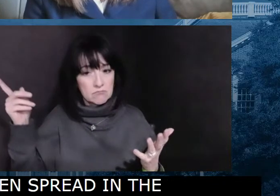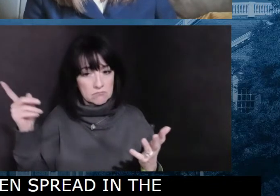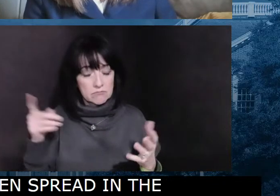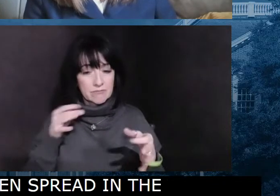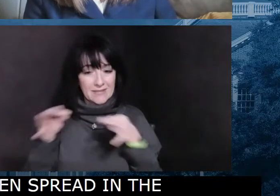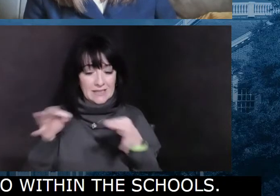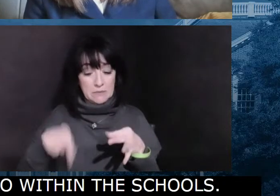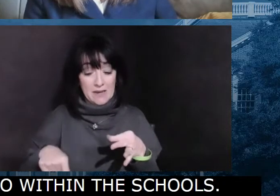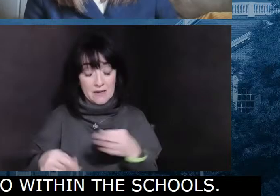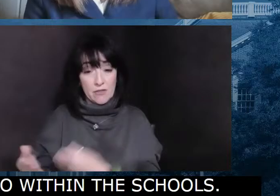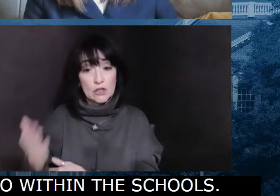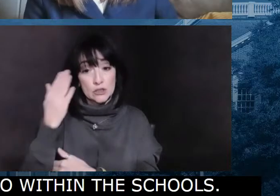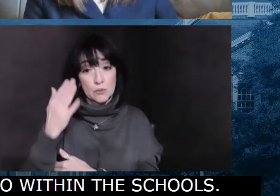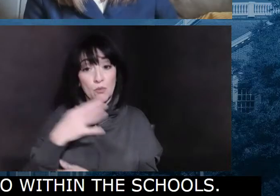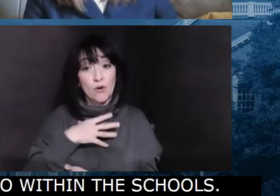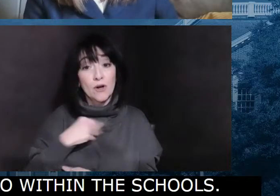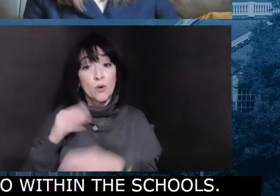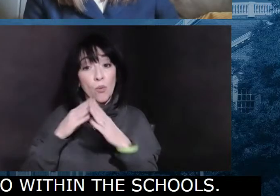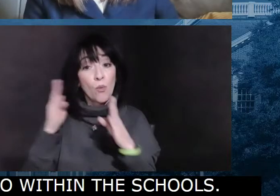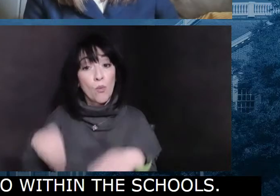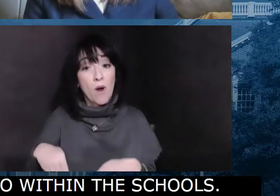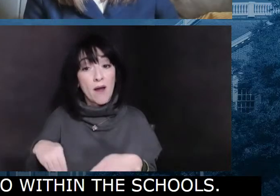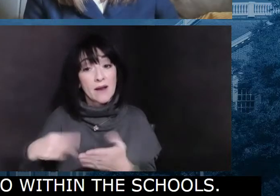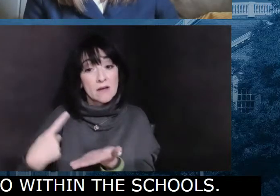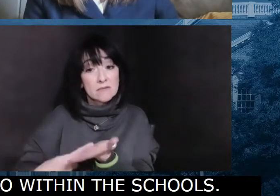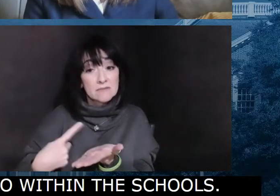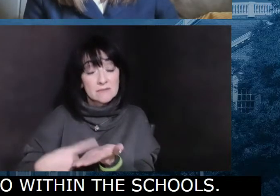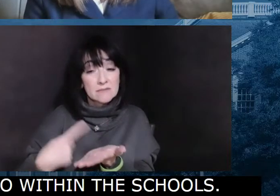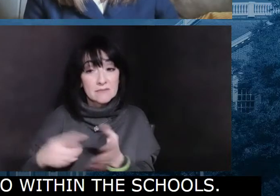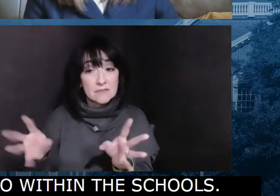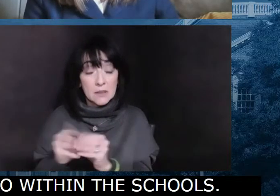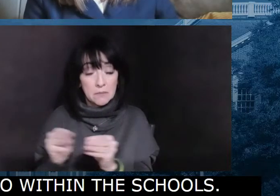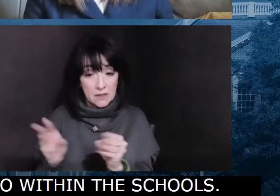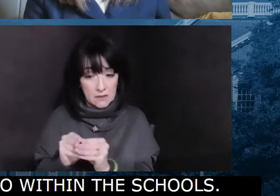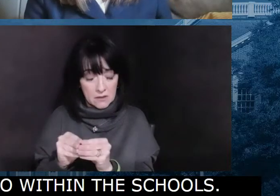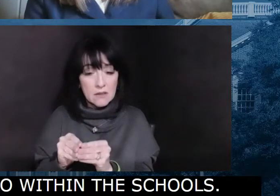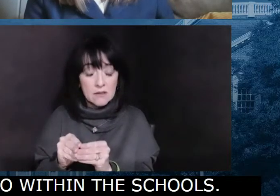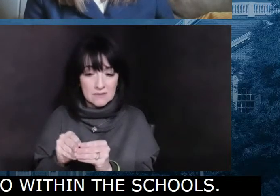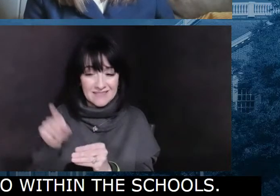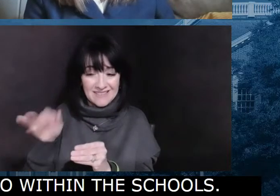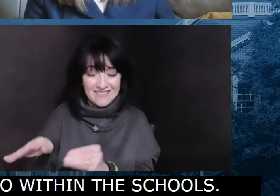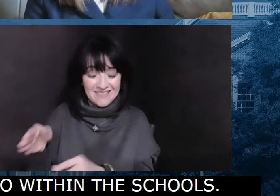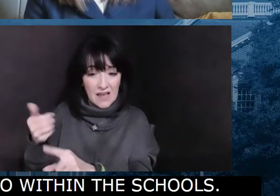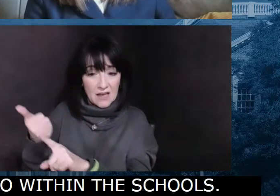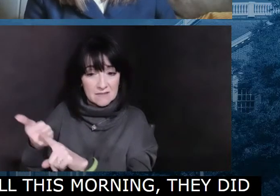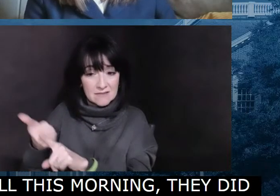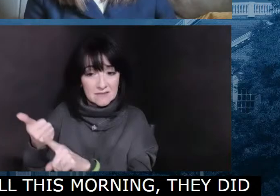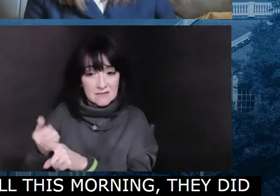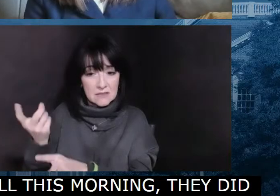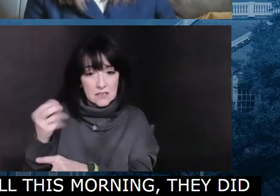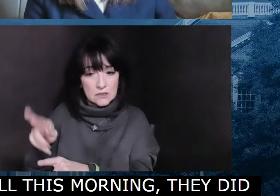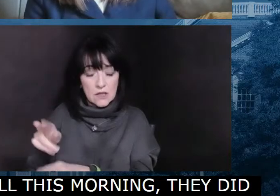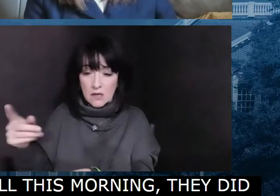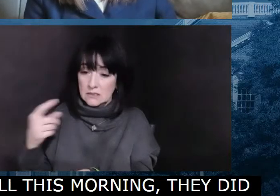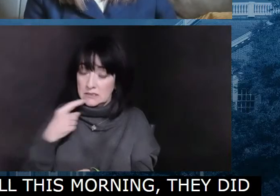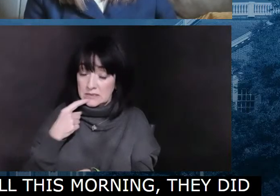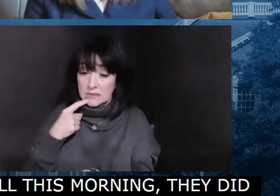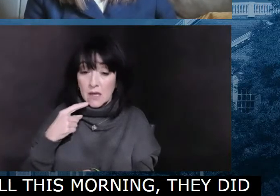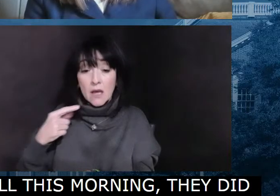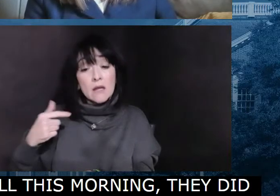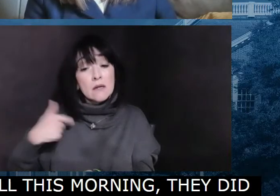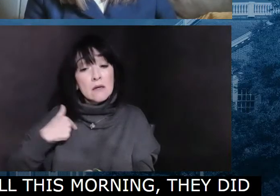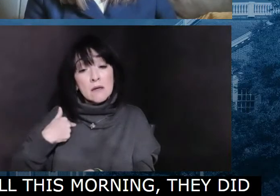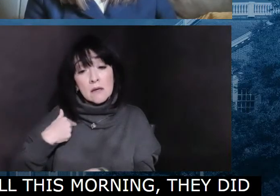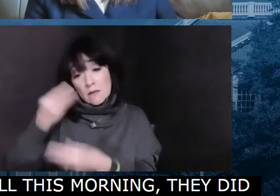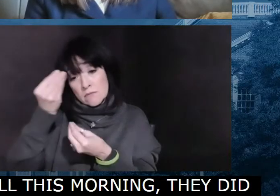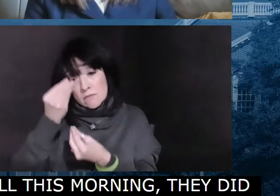morning, Dr. Walensky did say that these guidelines were not to be taken as a mandate to open